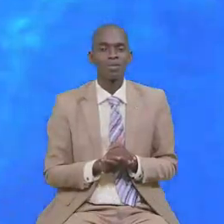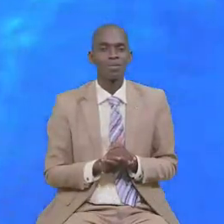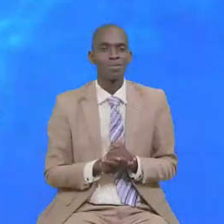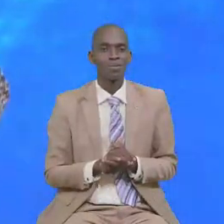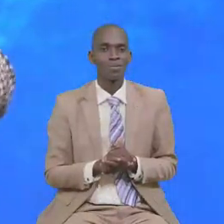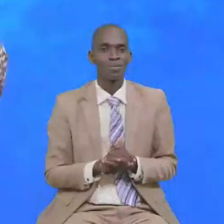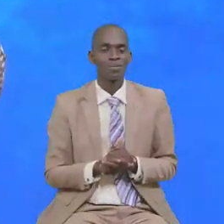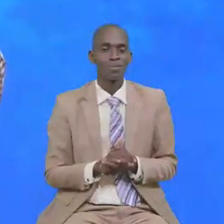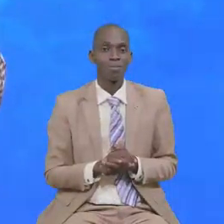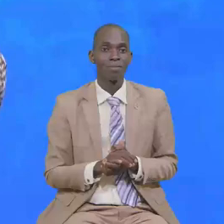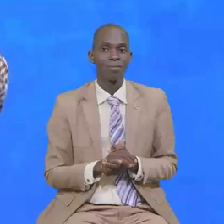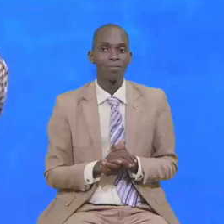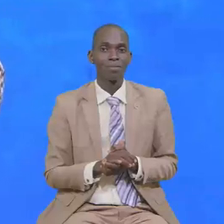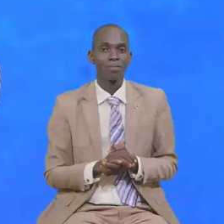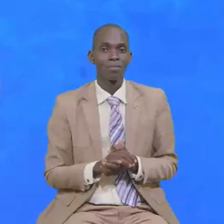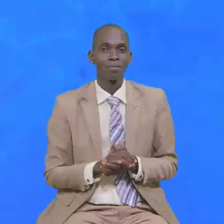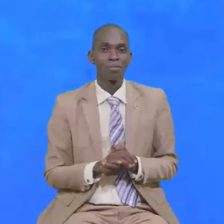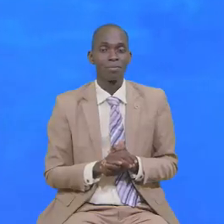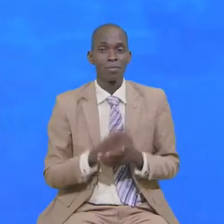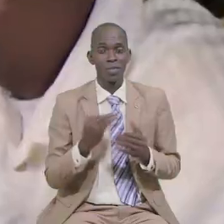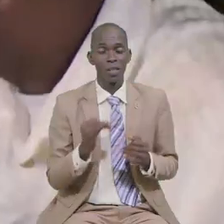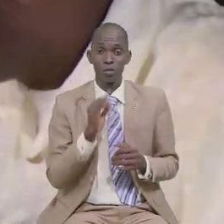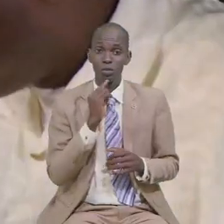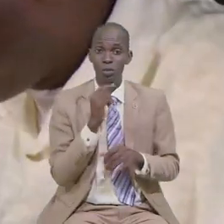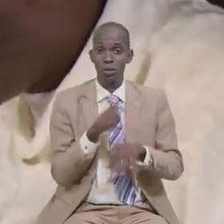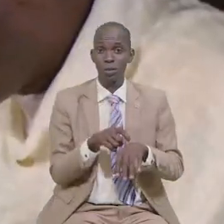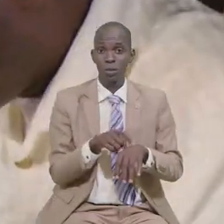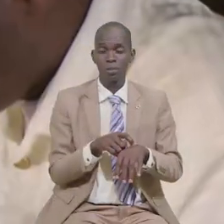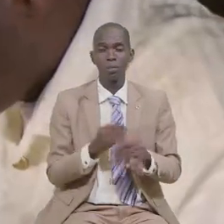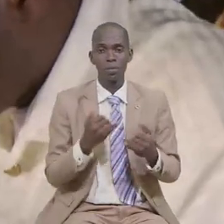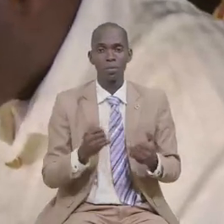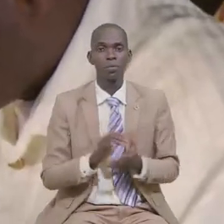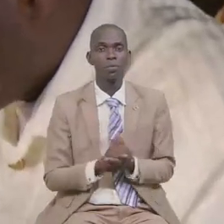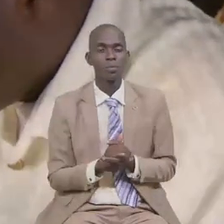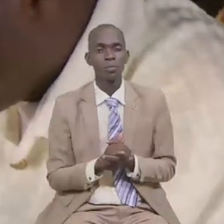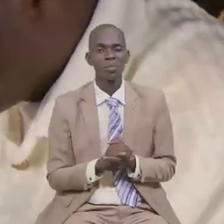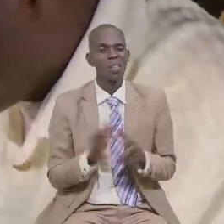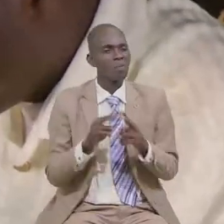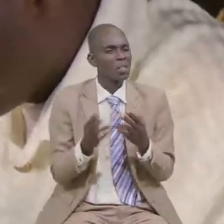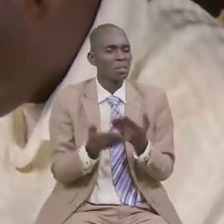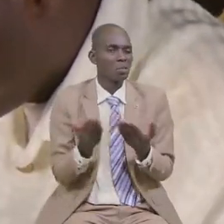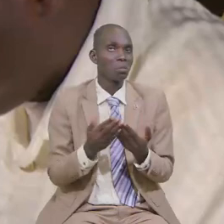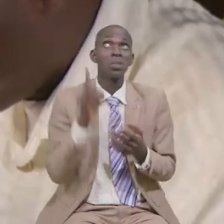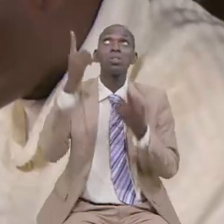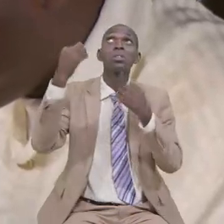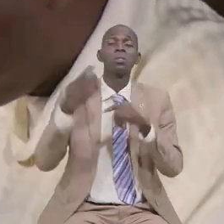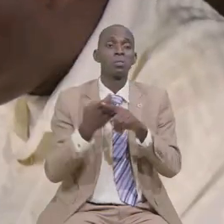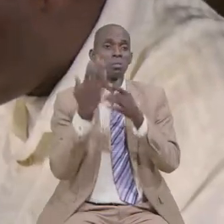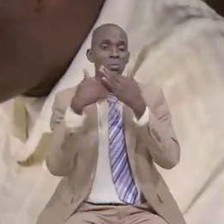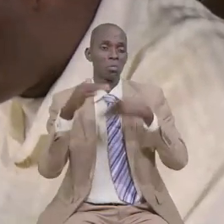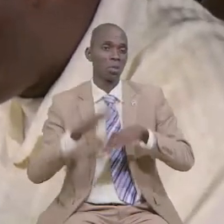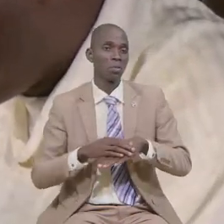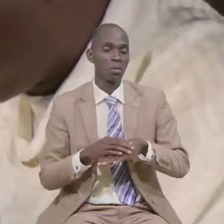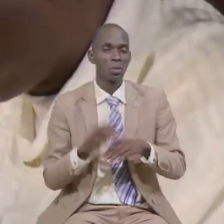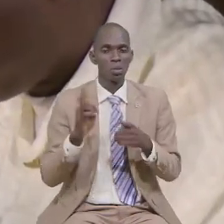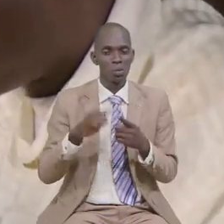heads bowed and eyes closed. Very simple. He came from heaven to forgive